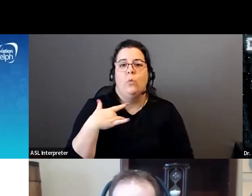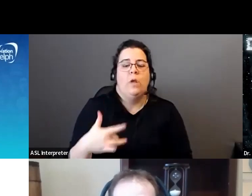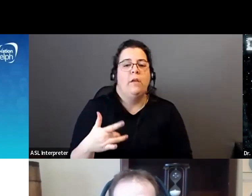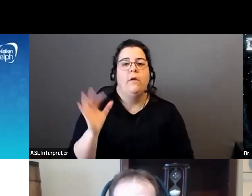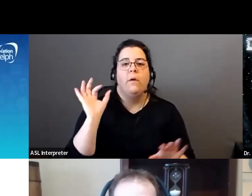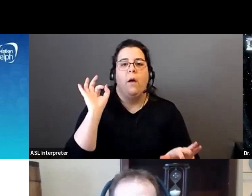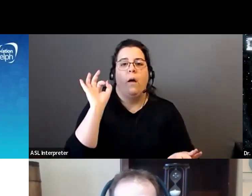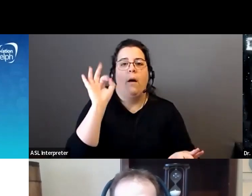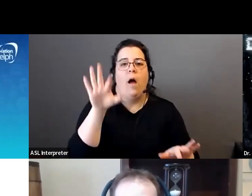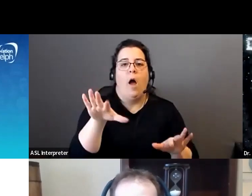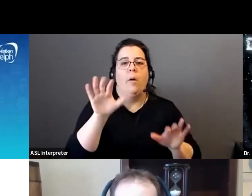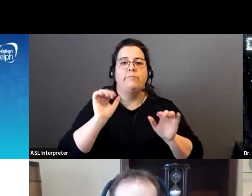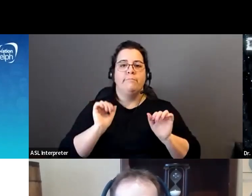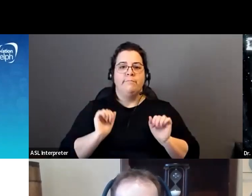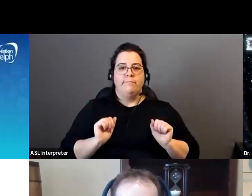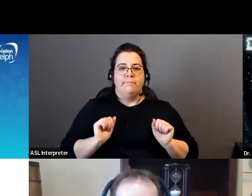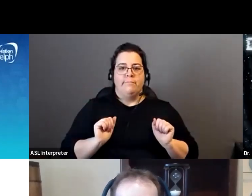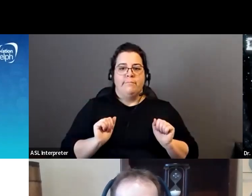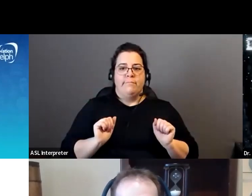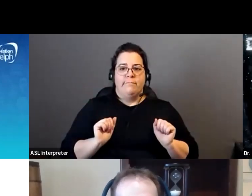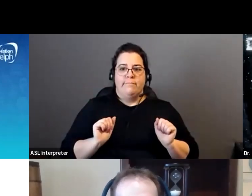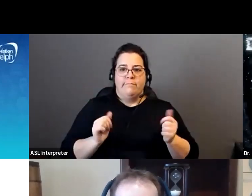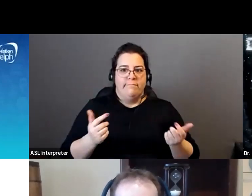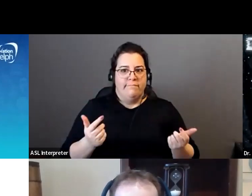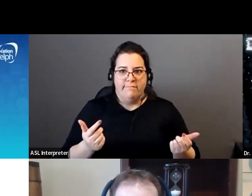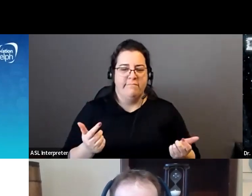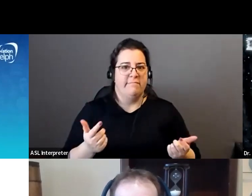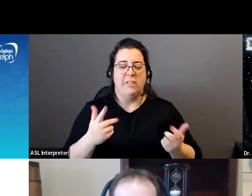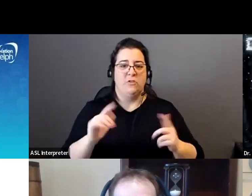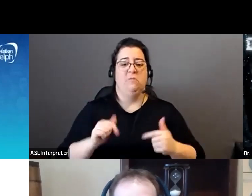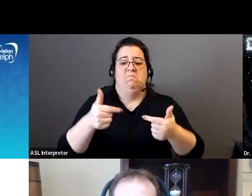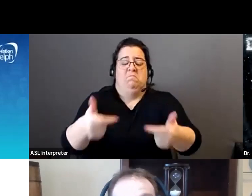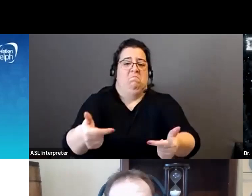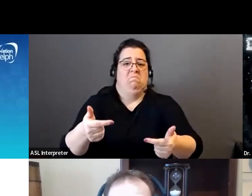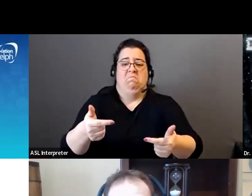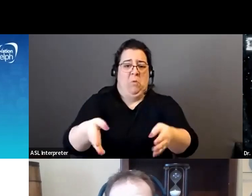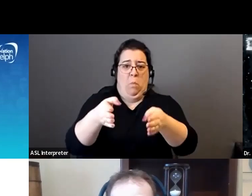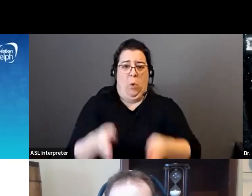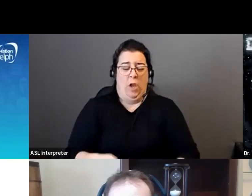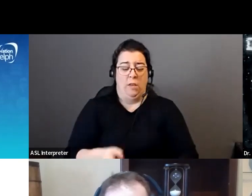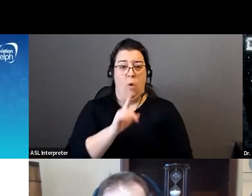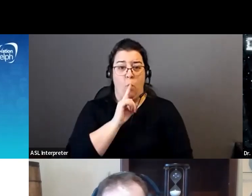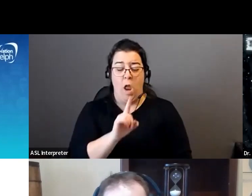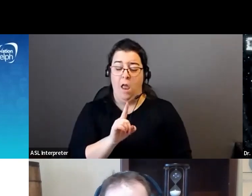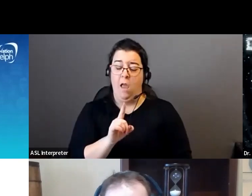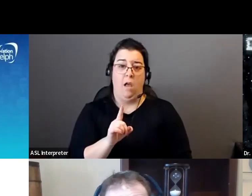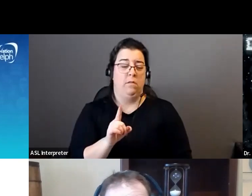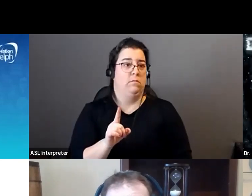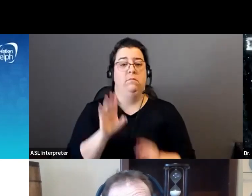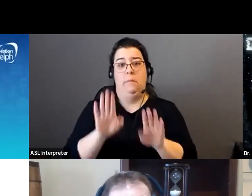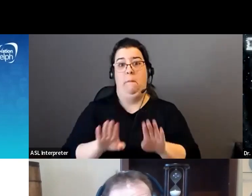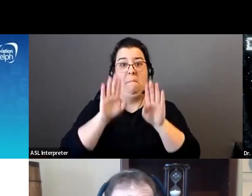putting the question out there and letting your guests just kind of go off, and it's really, really effective. And I found myself actually starting to tune